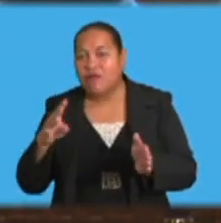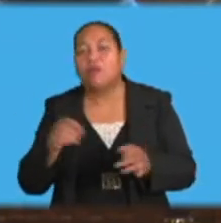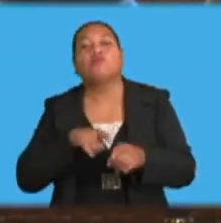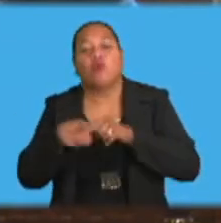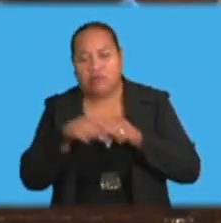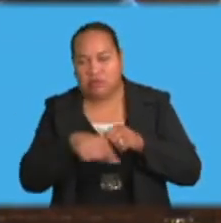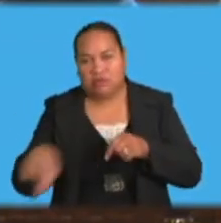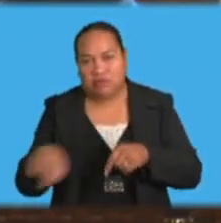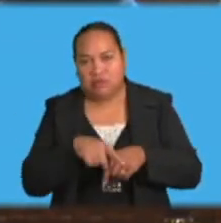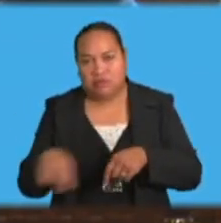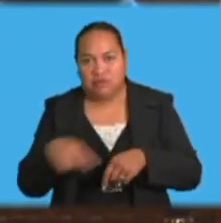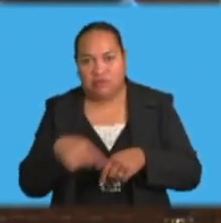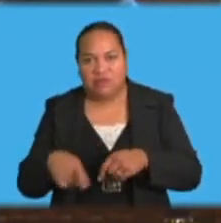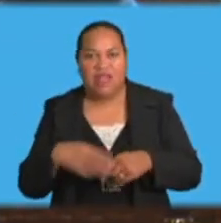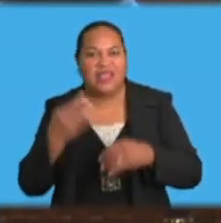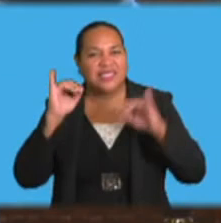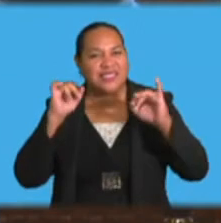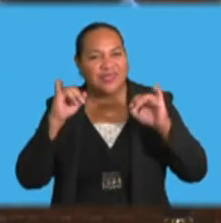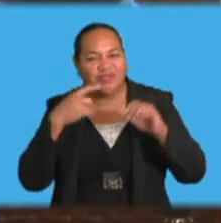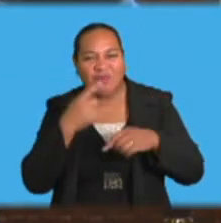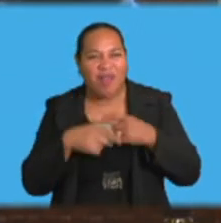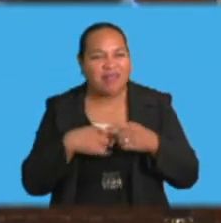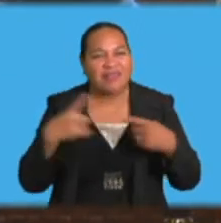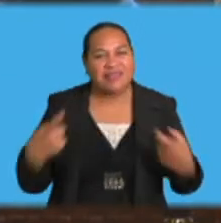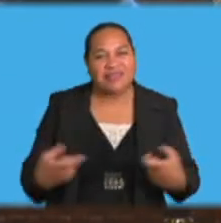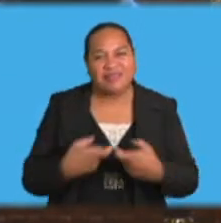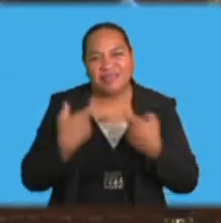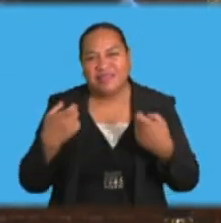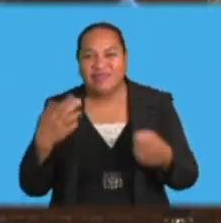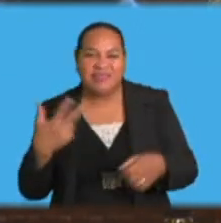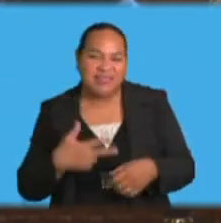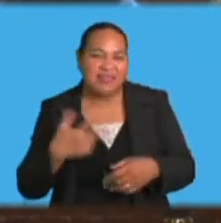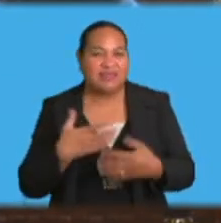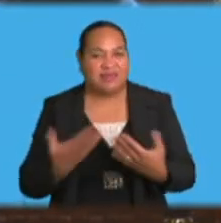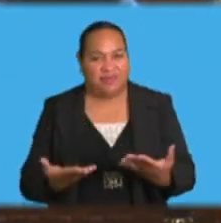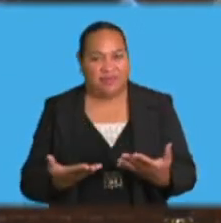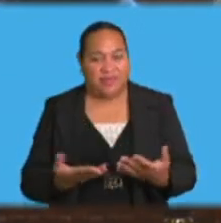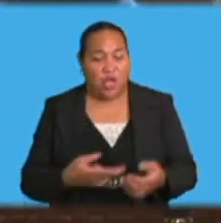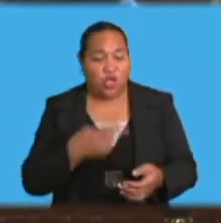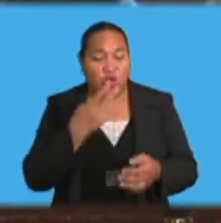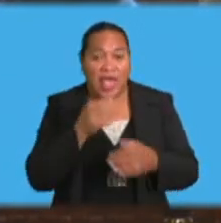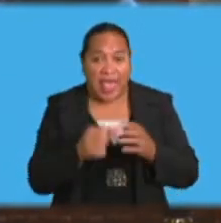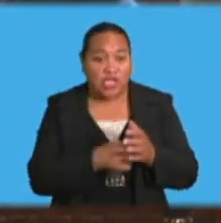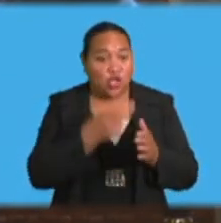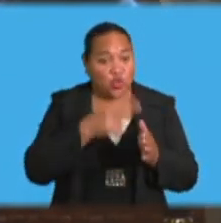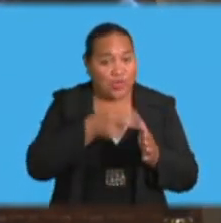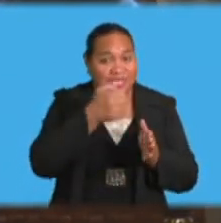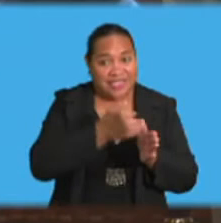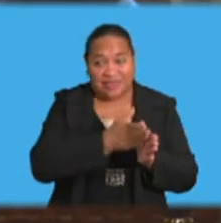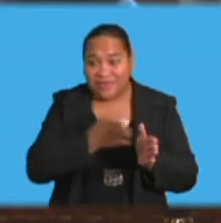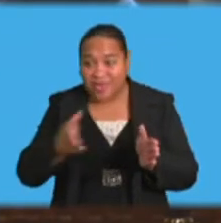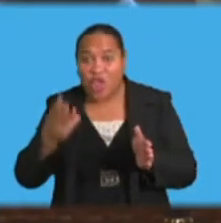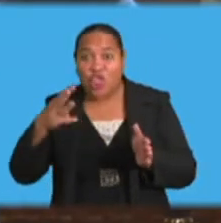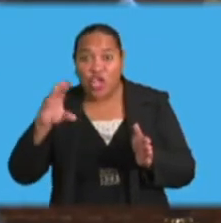occupational health and safety issues coming into our country. But if you just take the age group from 26 to 30 years, this